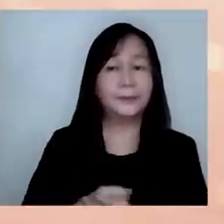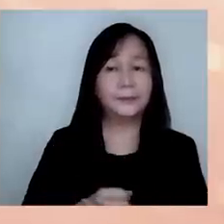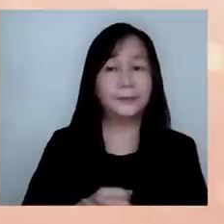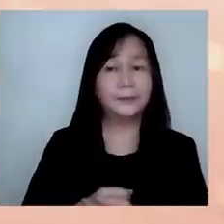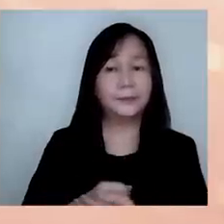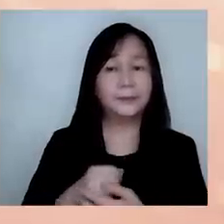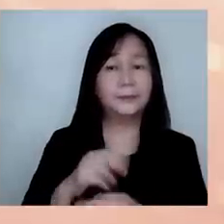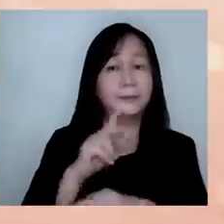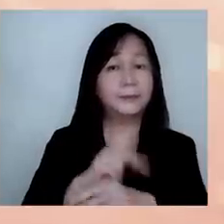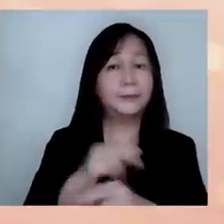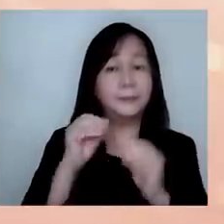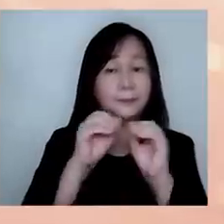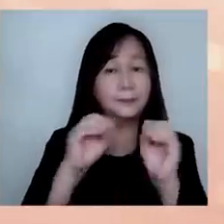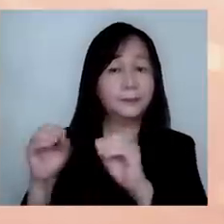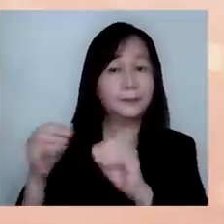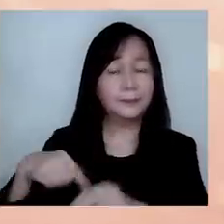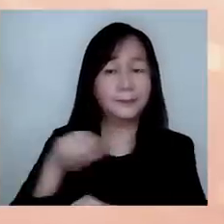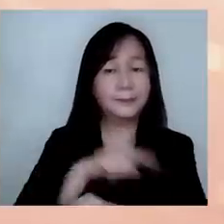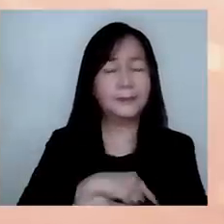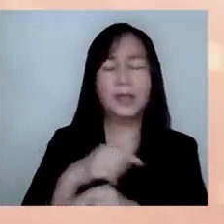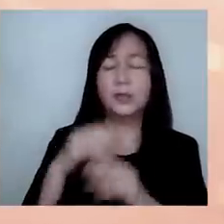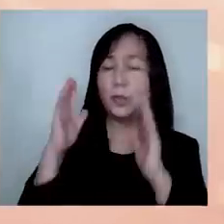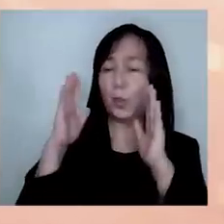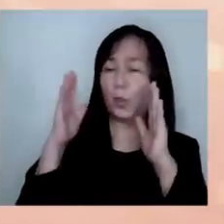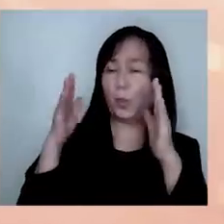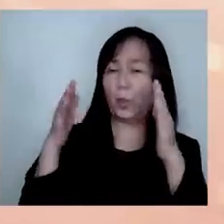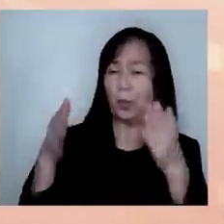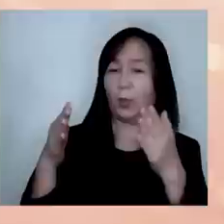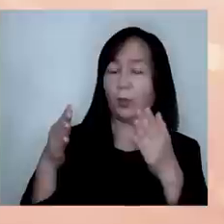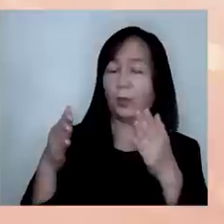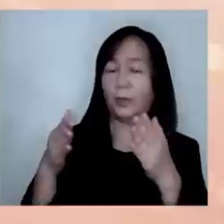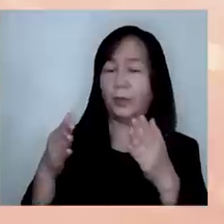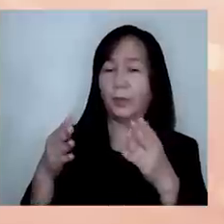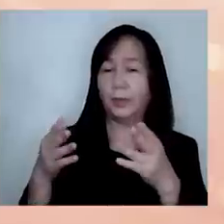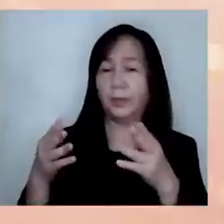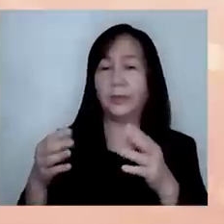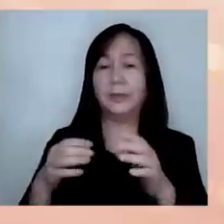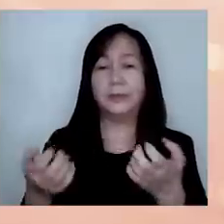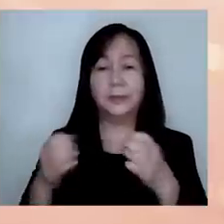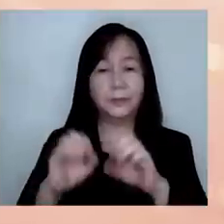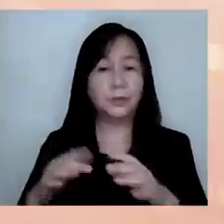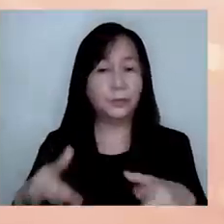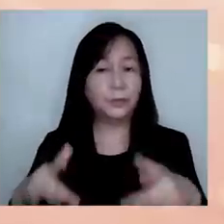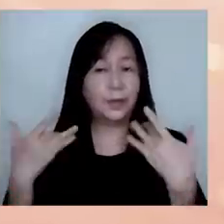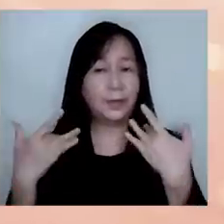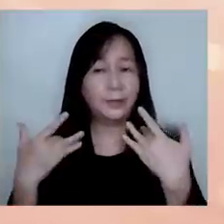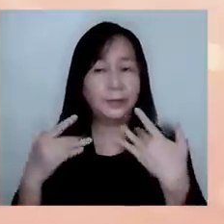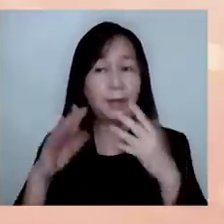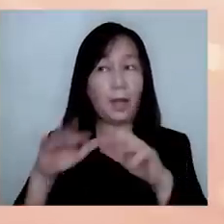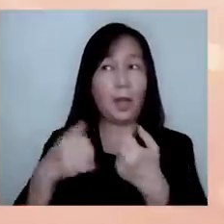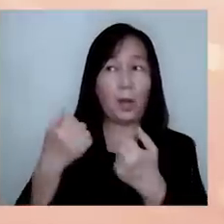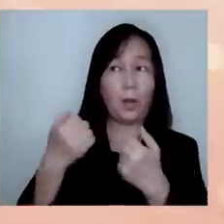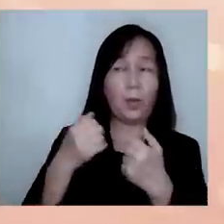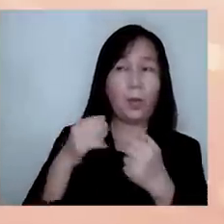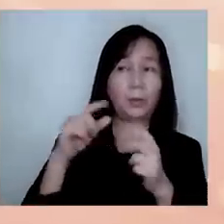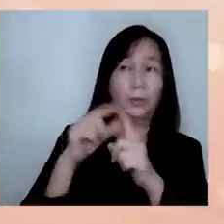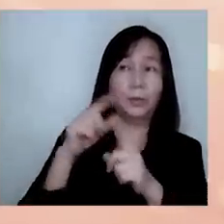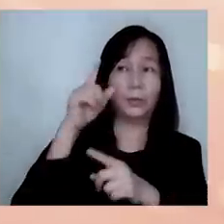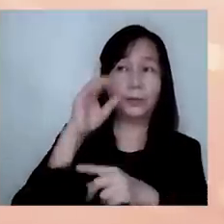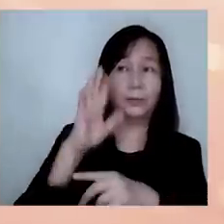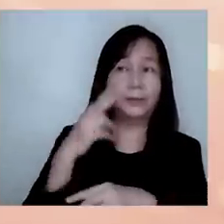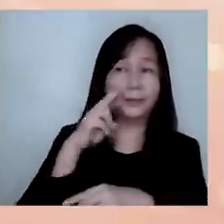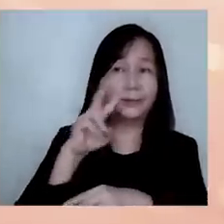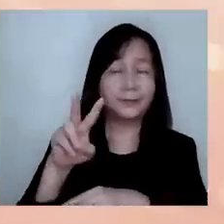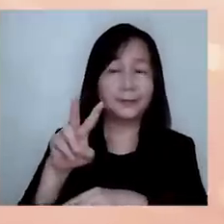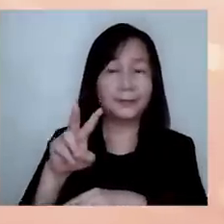look to the events of life from the optic of the word of God and we will see things